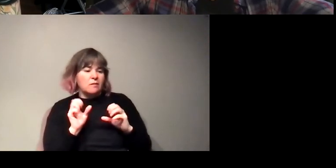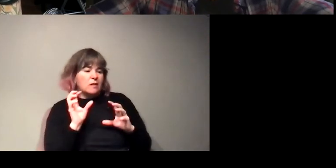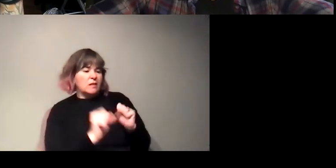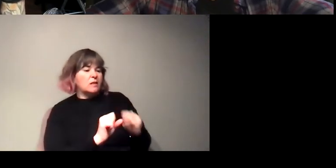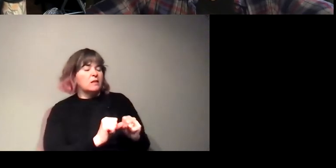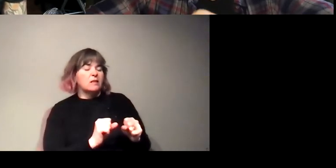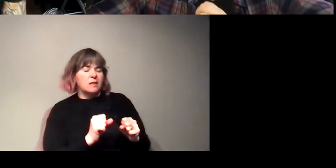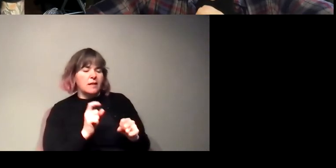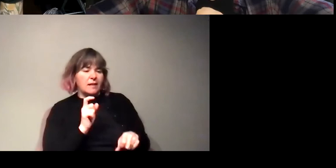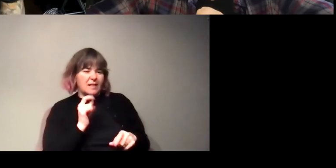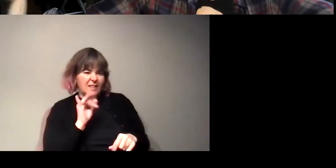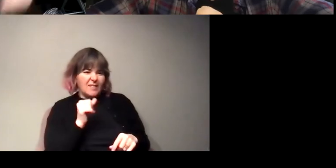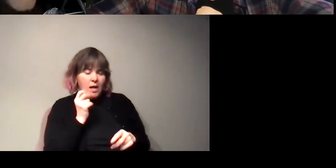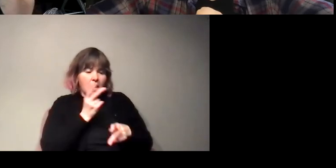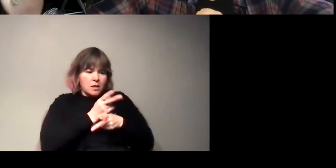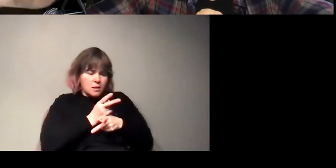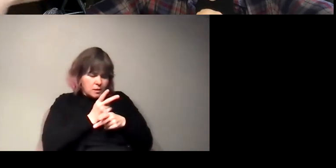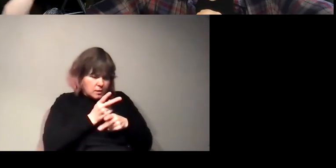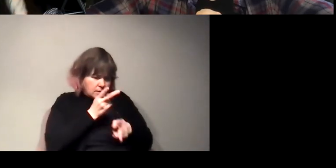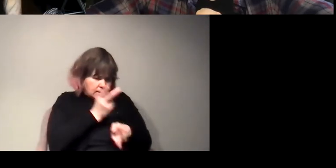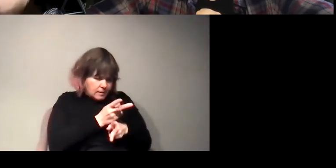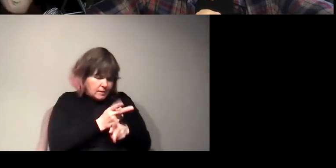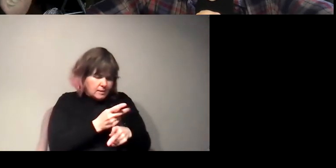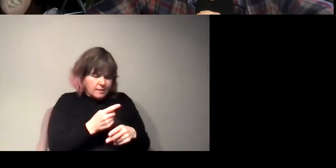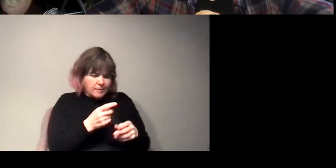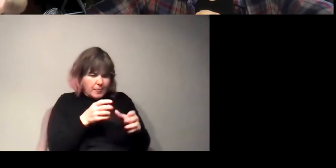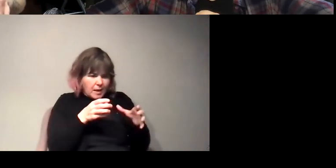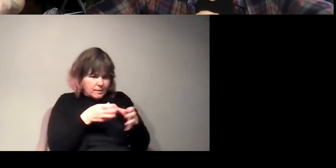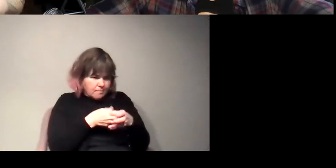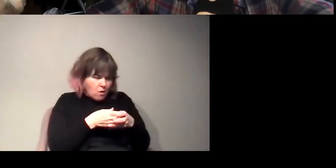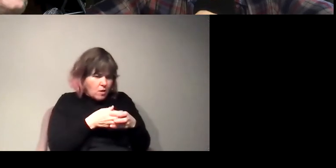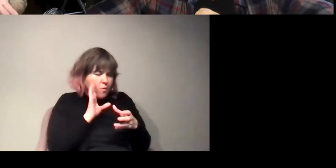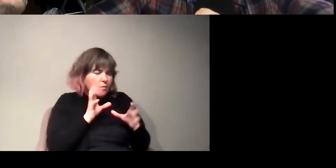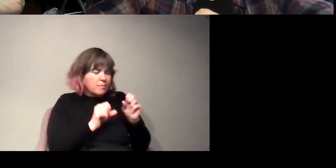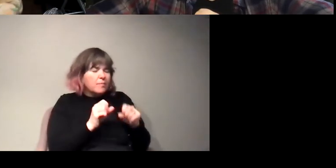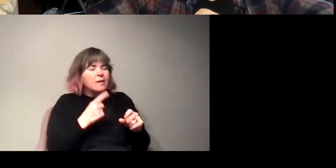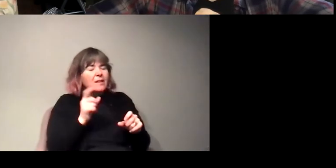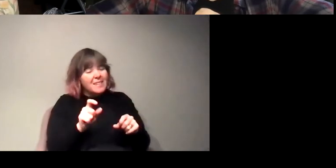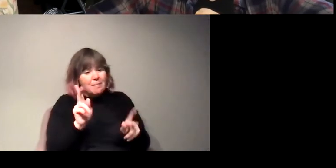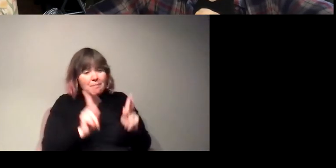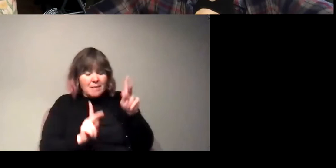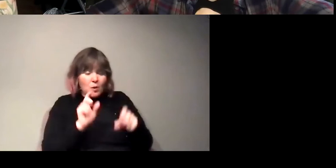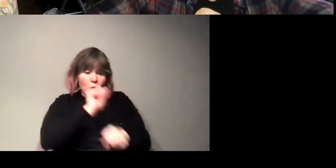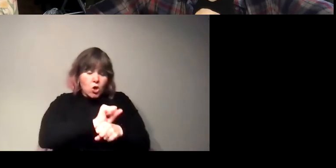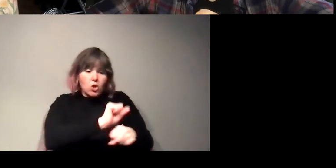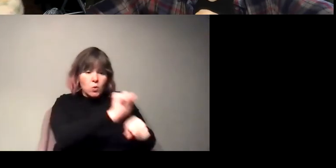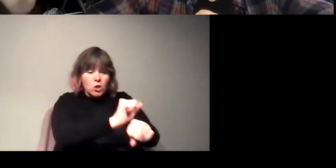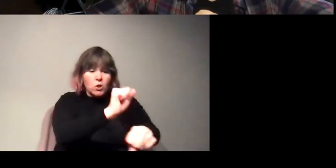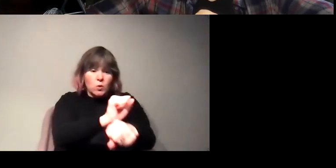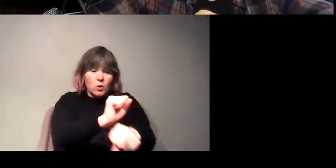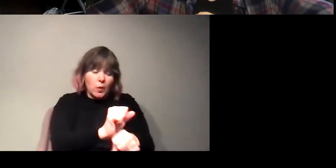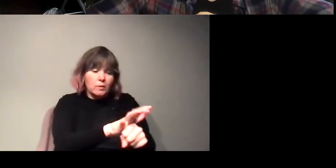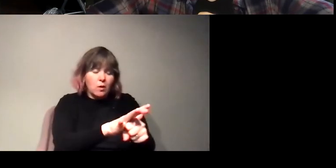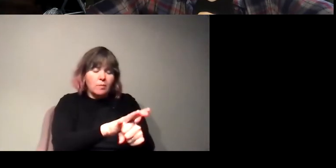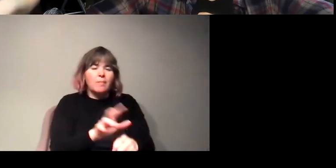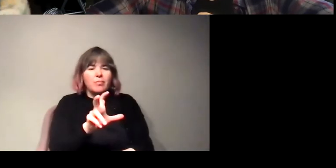not carefully tended to, and so that's like the last tenet is like labor. You need people there. People were there, 300